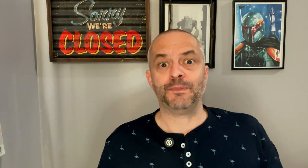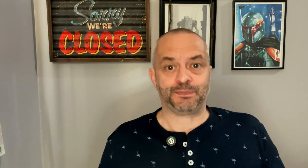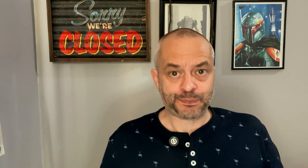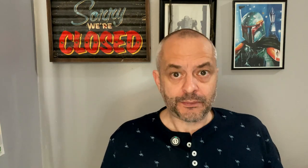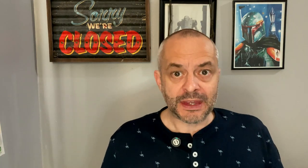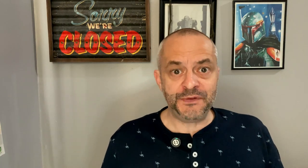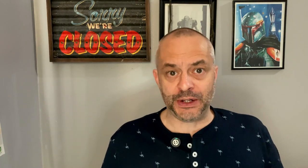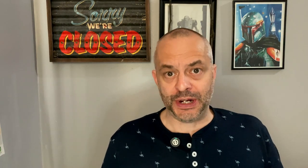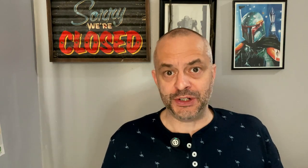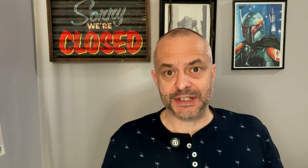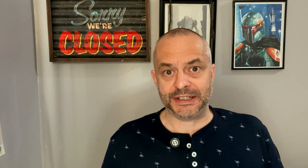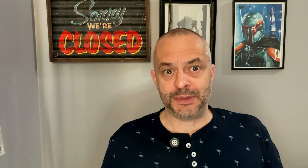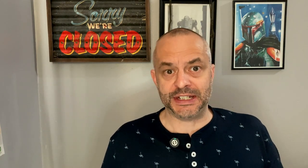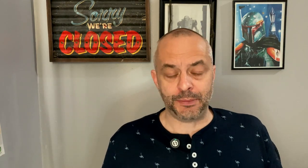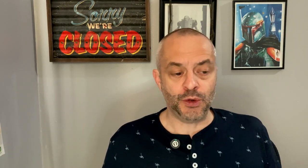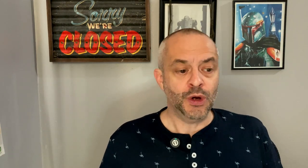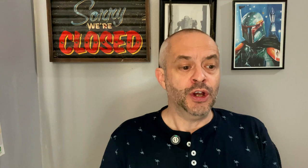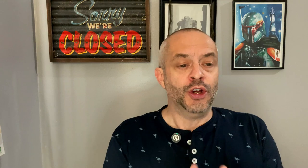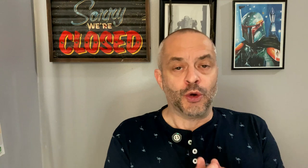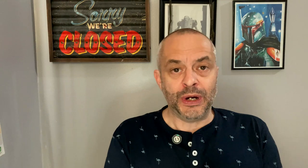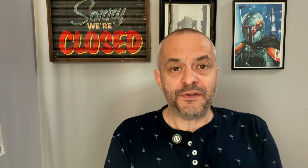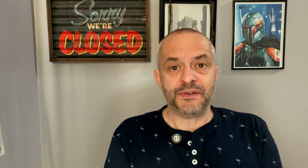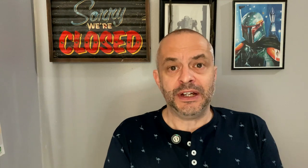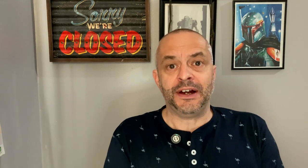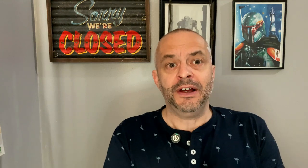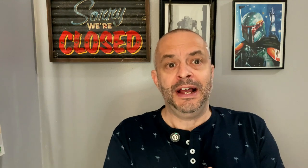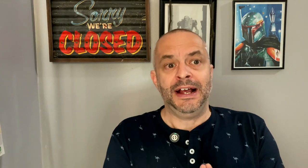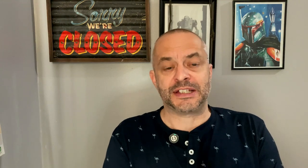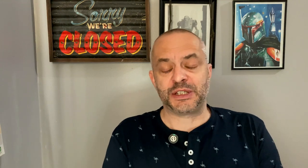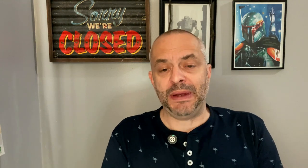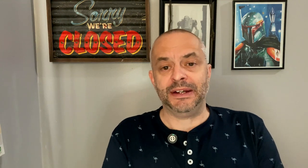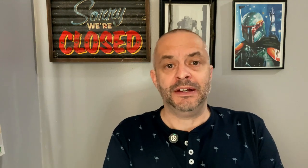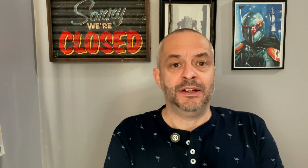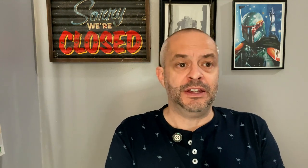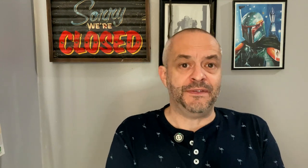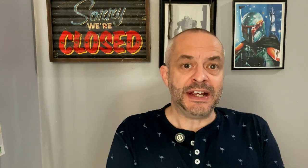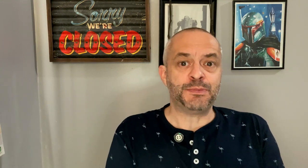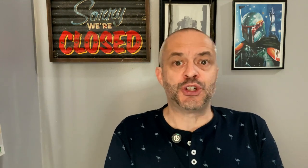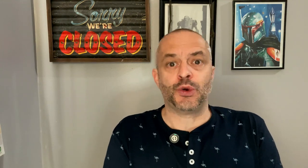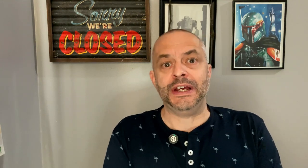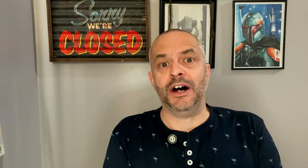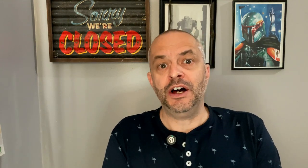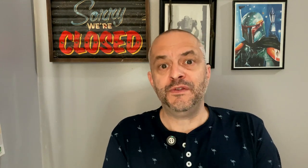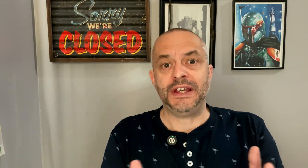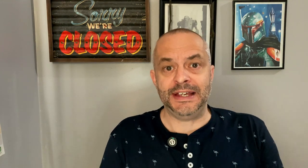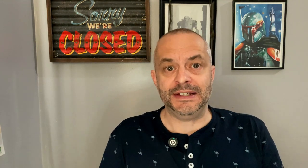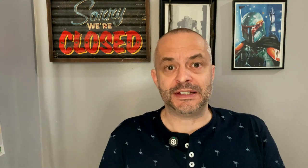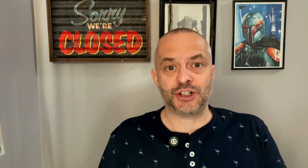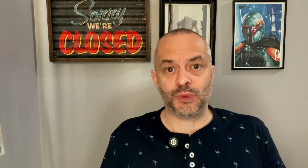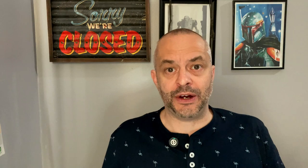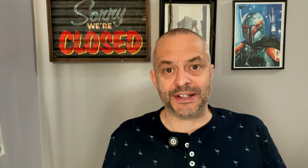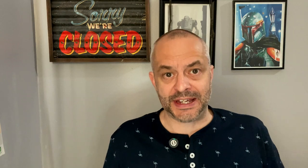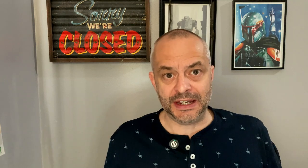other federations like WCW, Ric Flair has spent the vast majority of